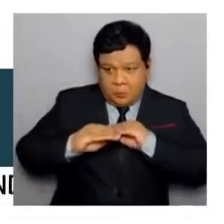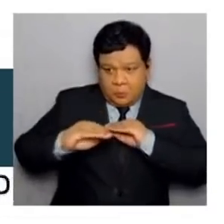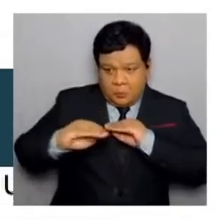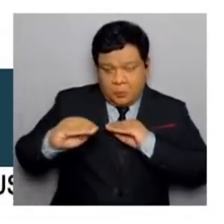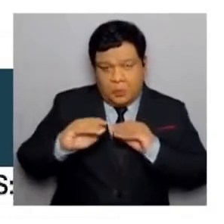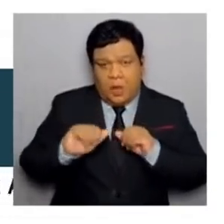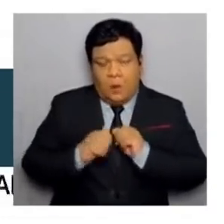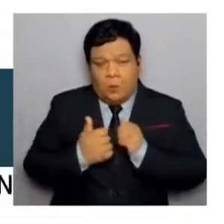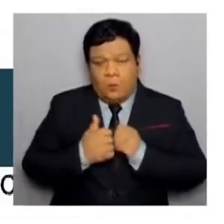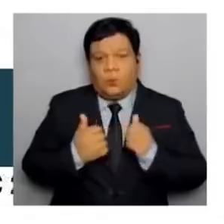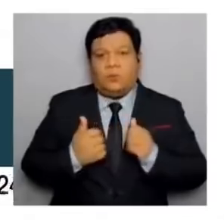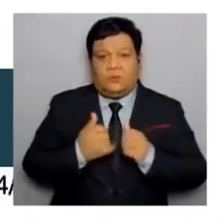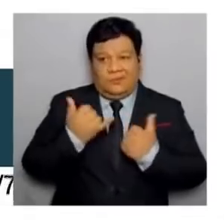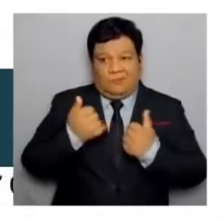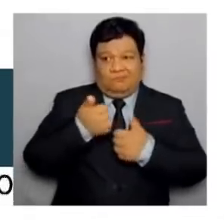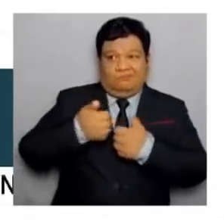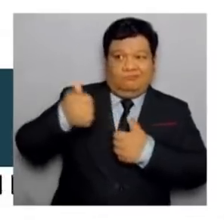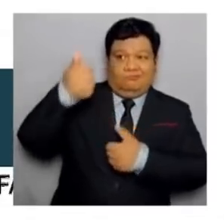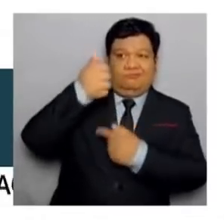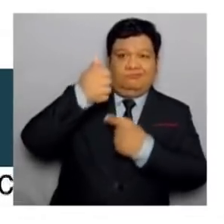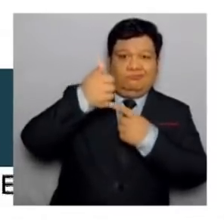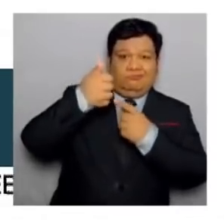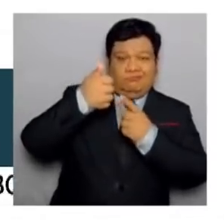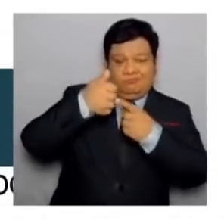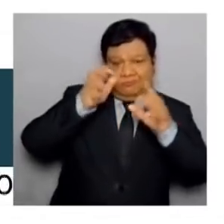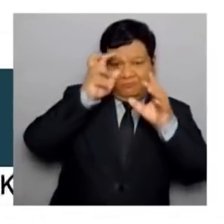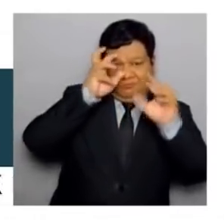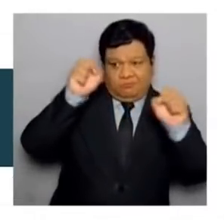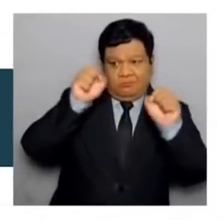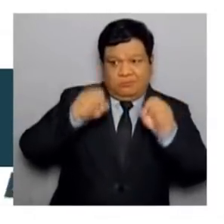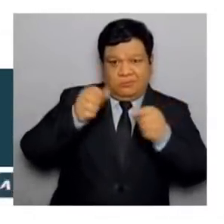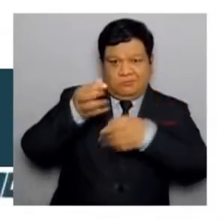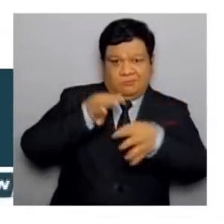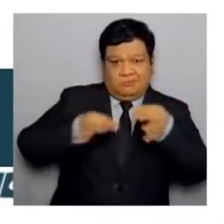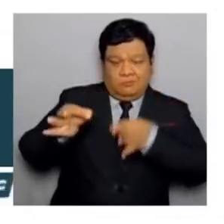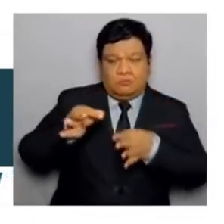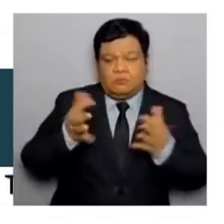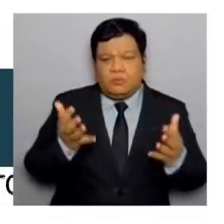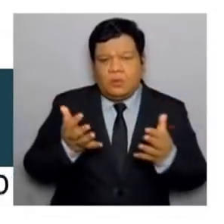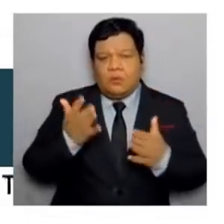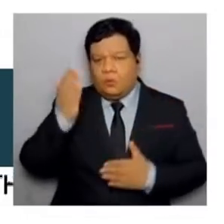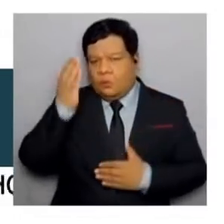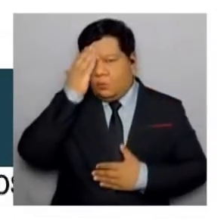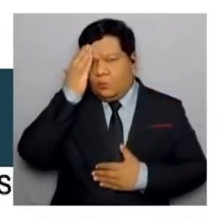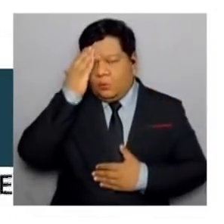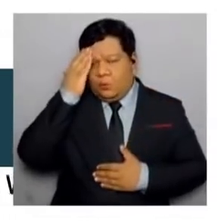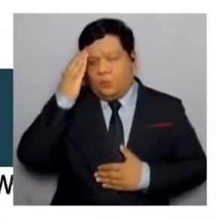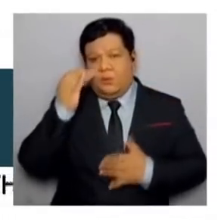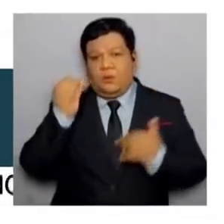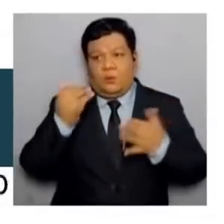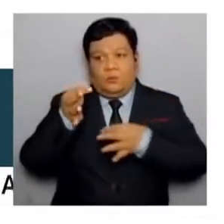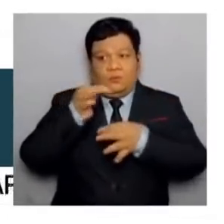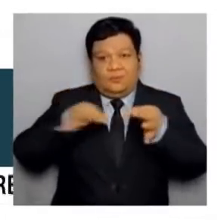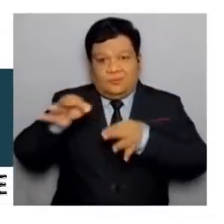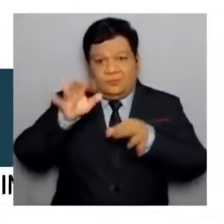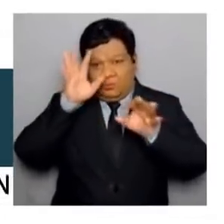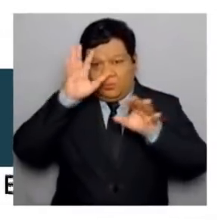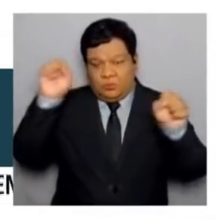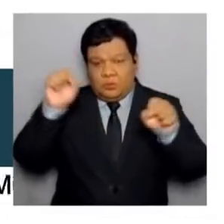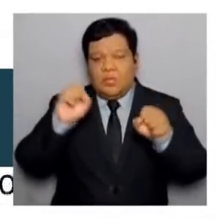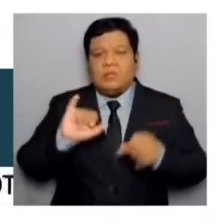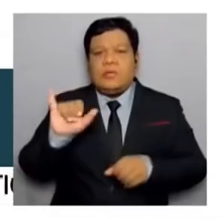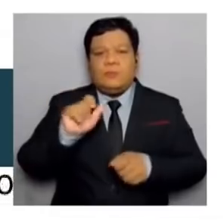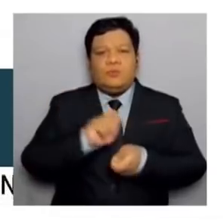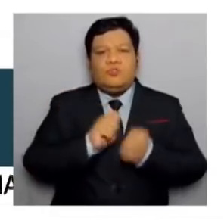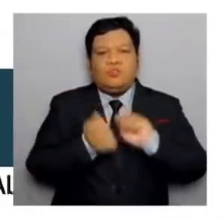yung top position natin sa gobyerno, may possibility na mapapalitan pa. So alam naman natin na with the change in the presidency, meron din po changes